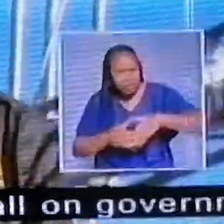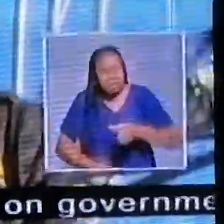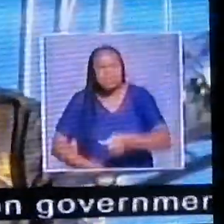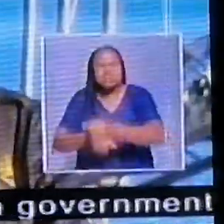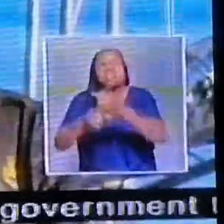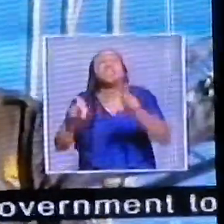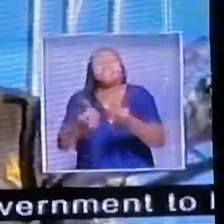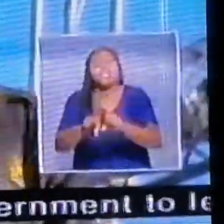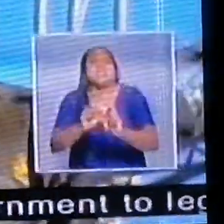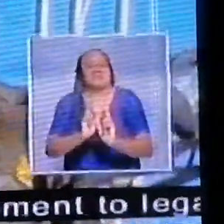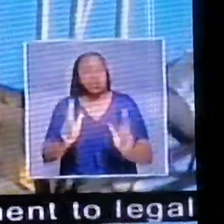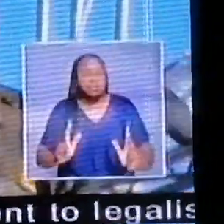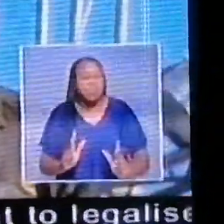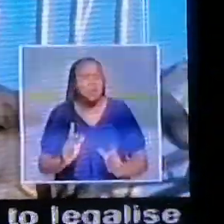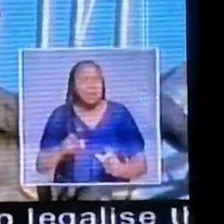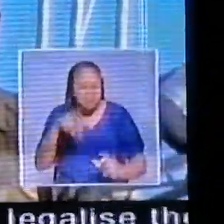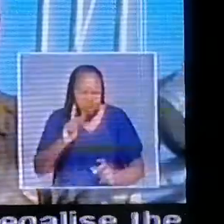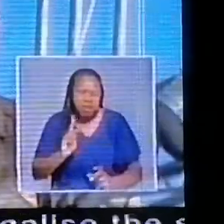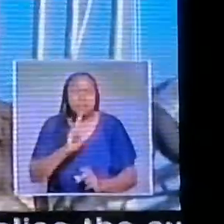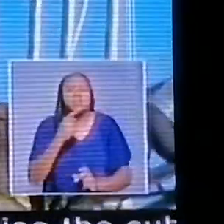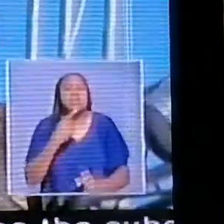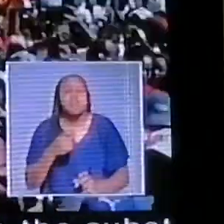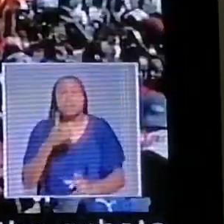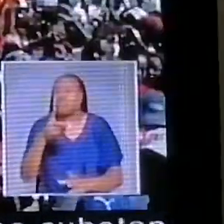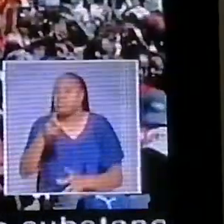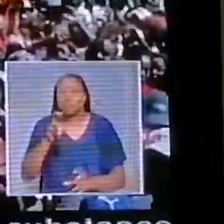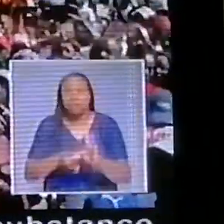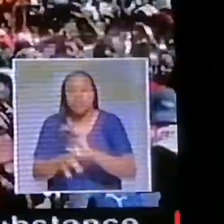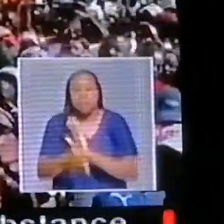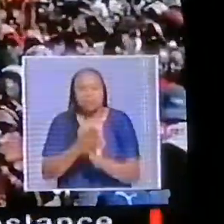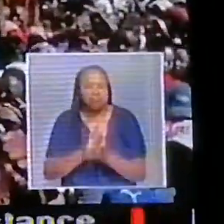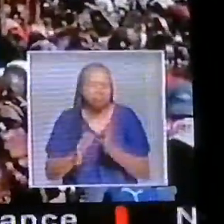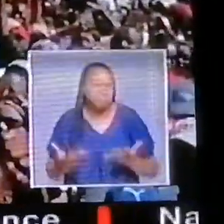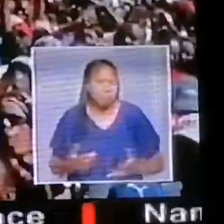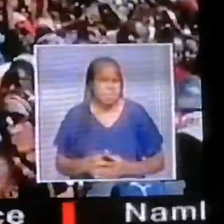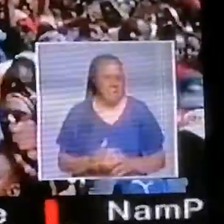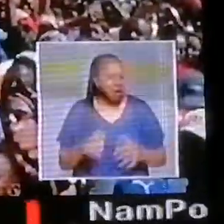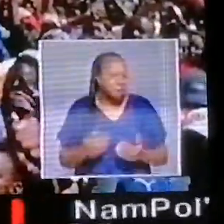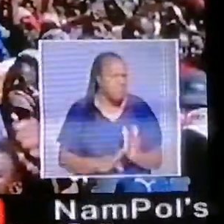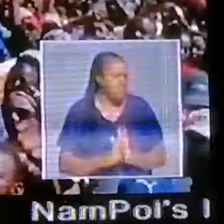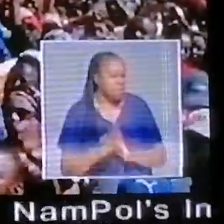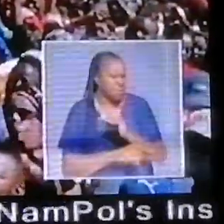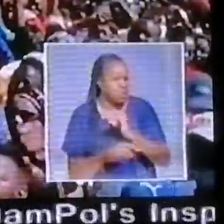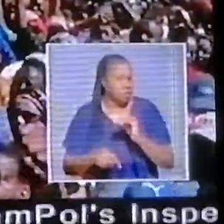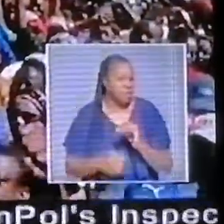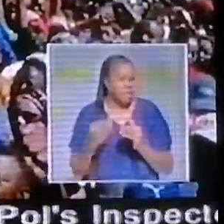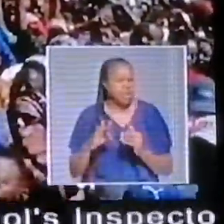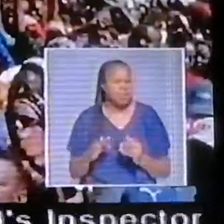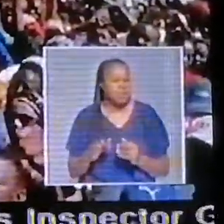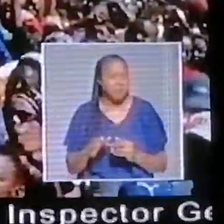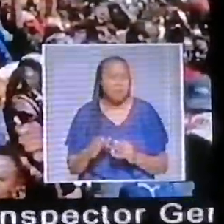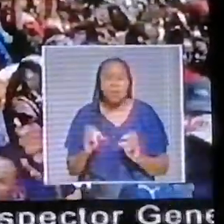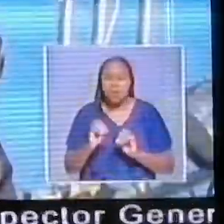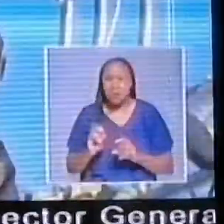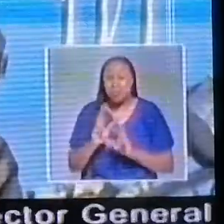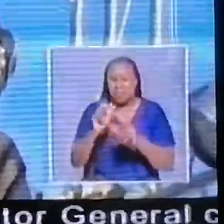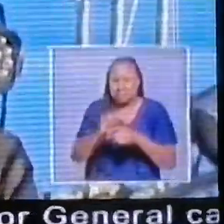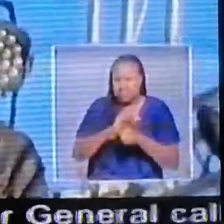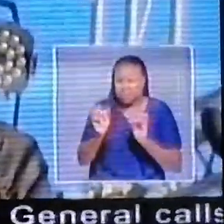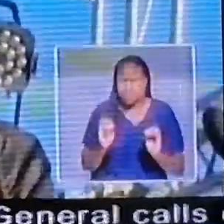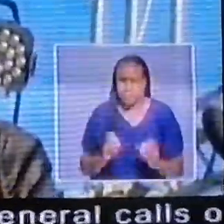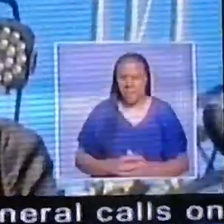same people just for the people to come back and say you are not qualified. How can we build a nation when we've got no people trained? It is